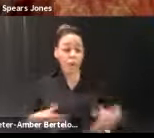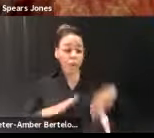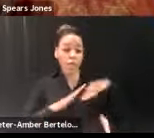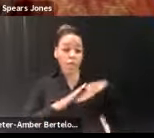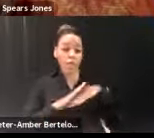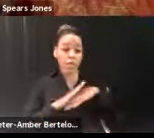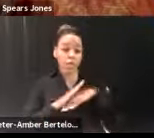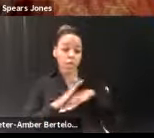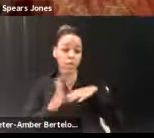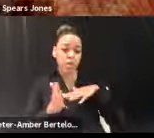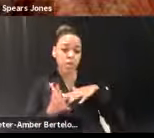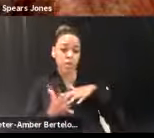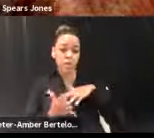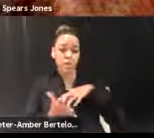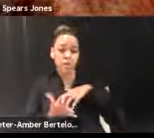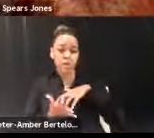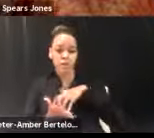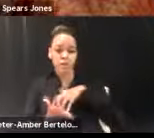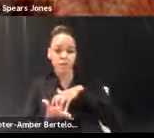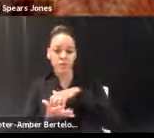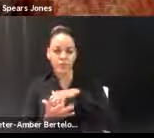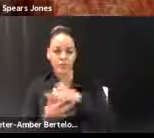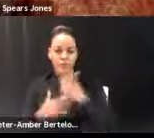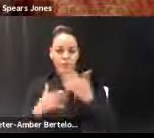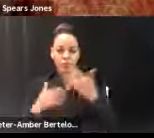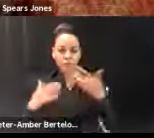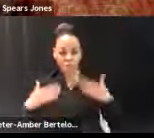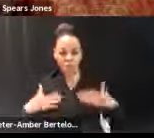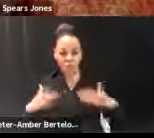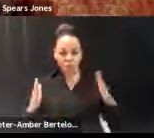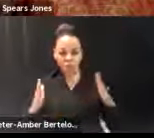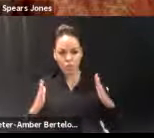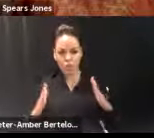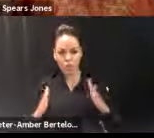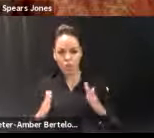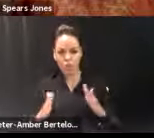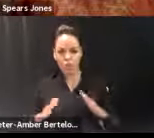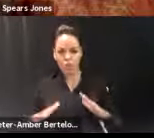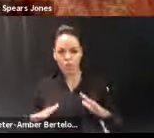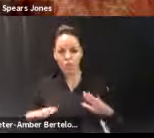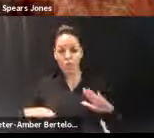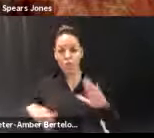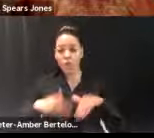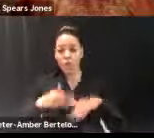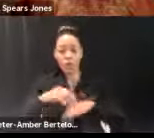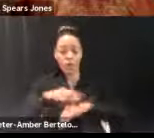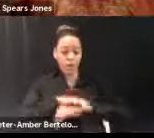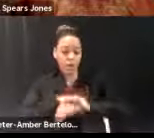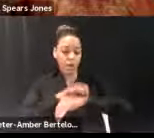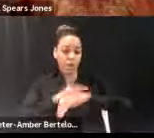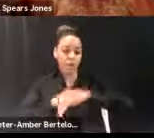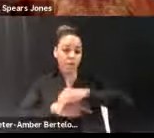teeth loose, wrists smaller, so all bracelets jangle,